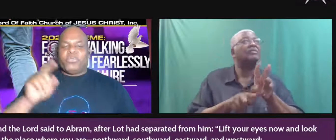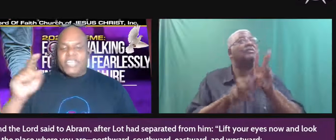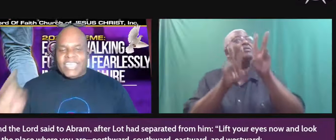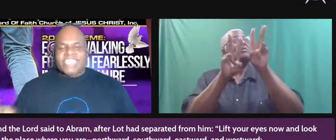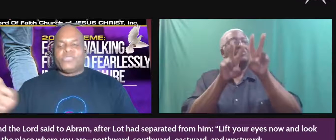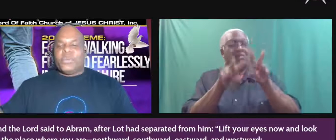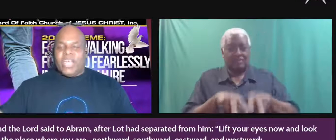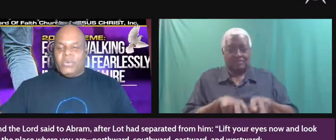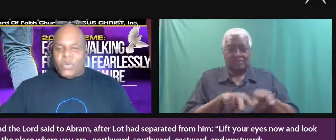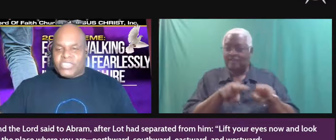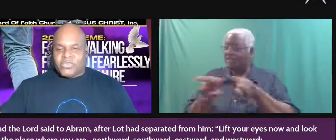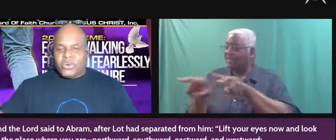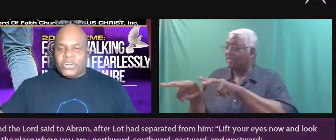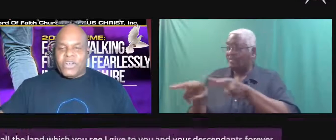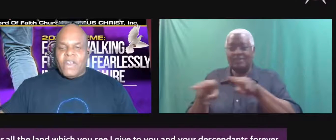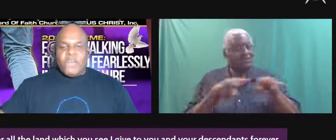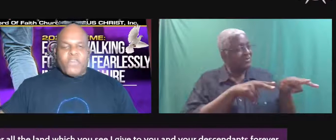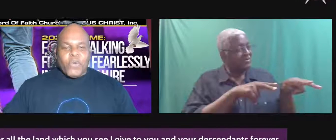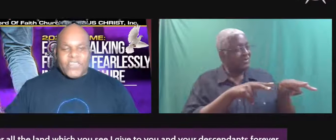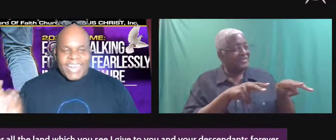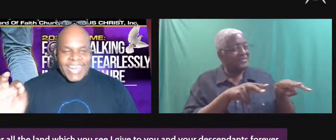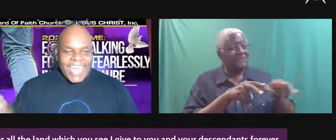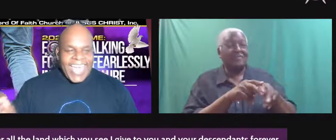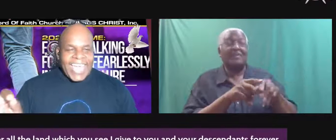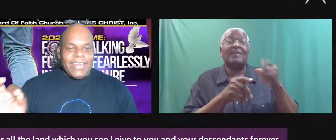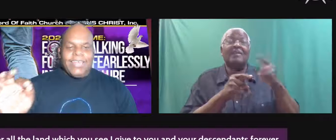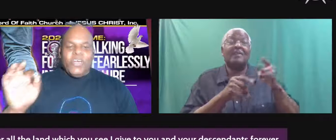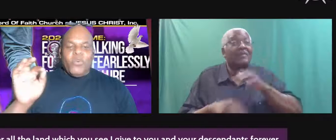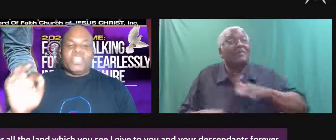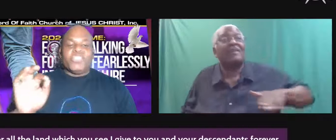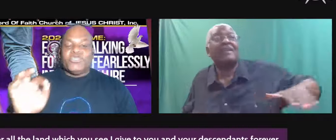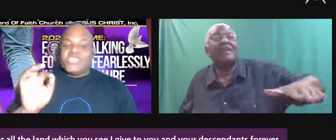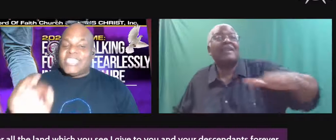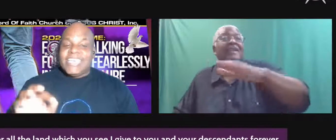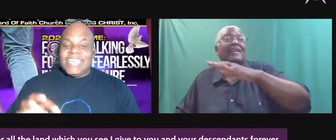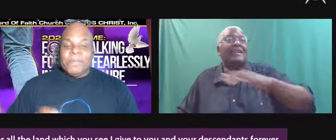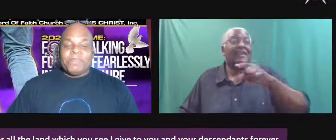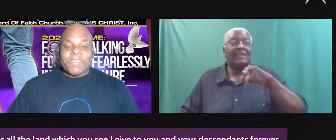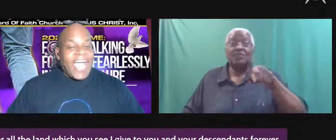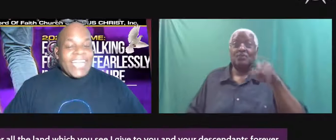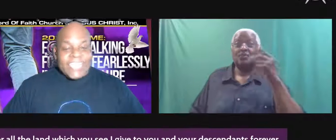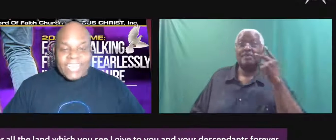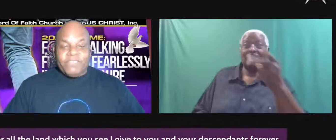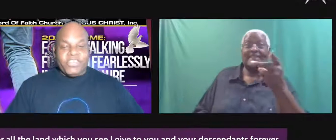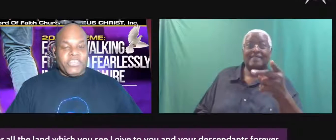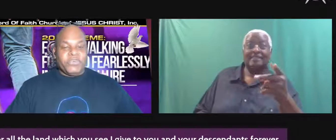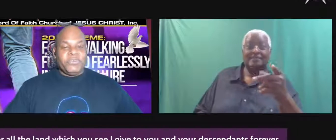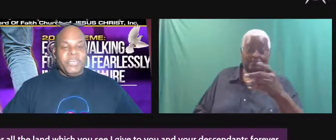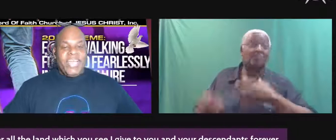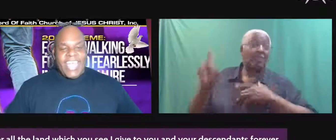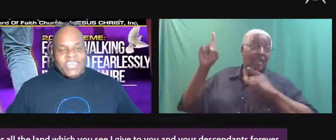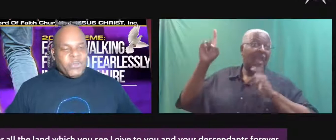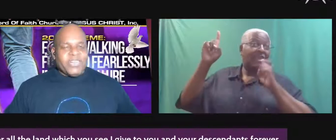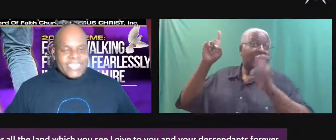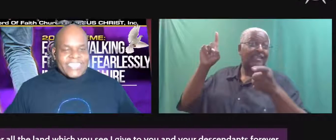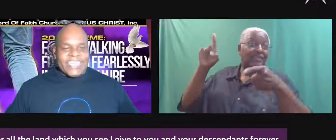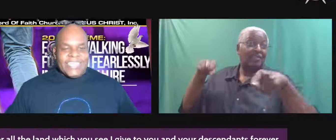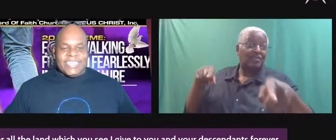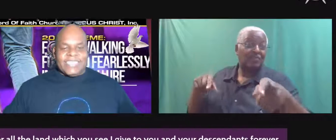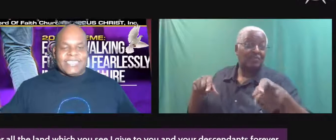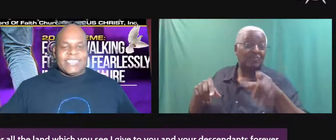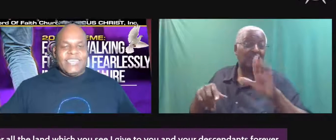northward, southward, eastward, and westward, for the land which you see, I give to you and